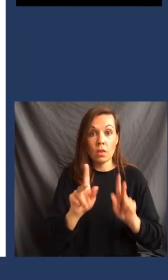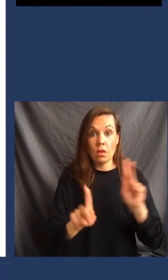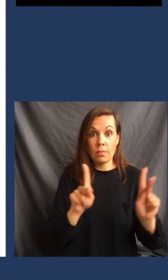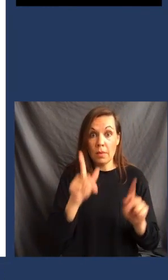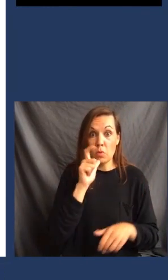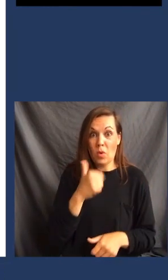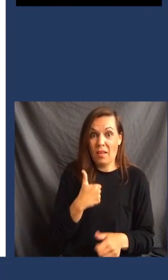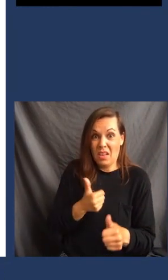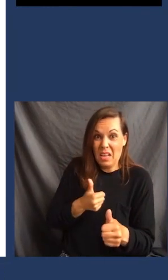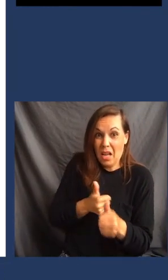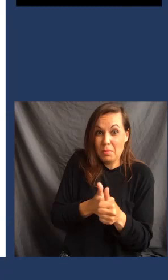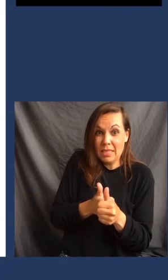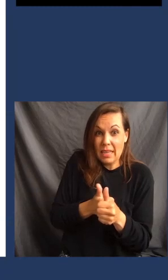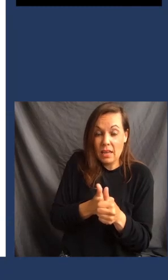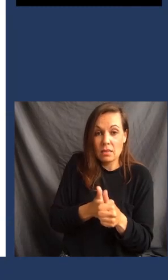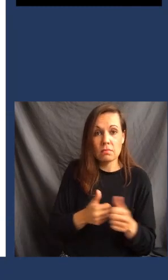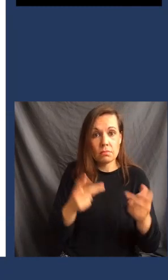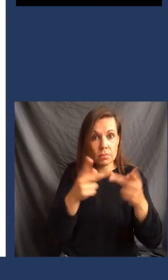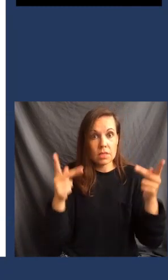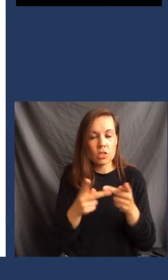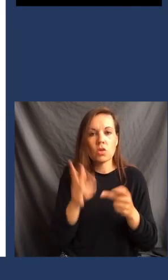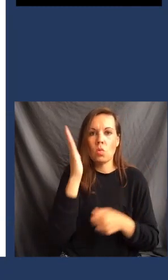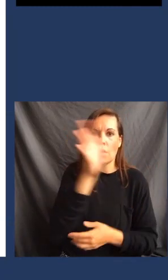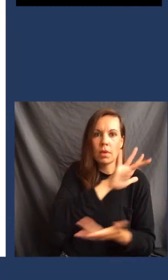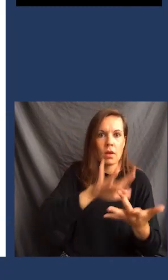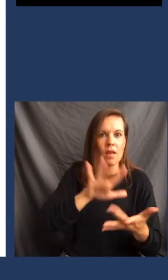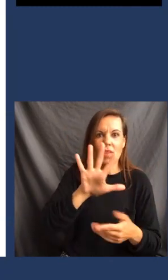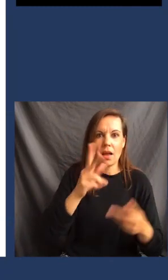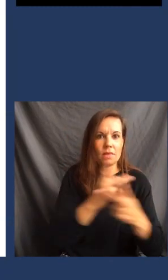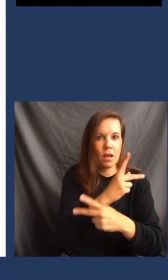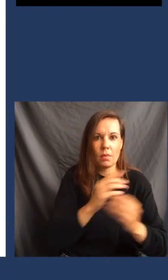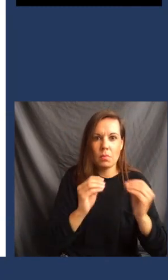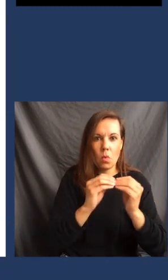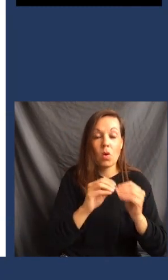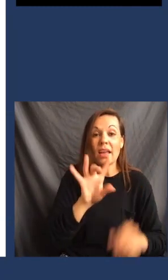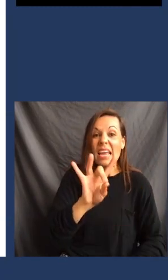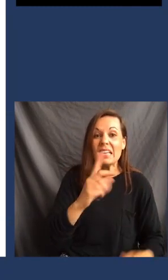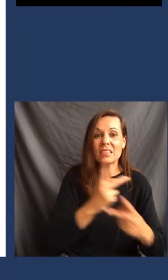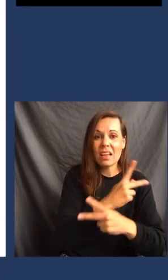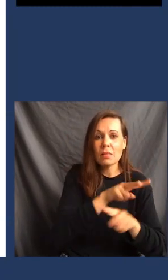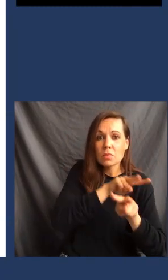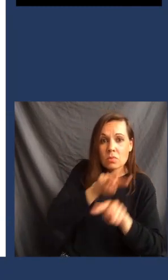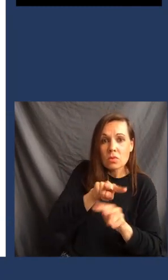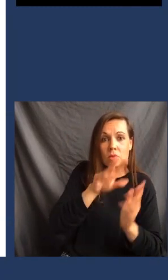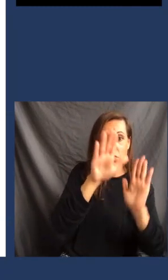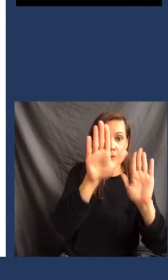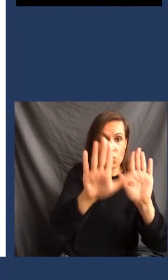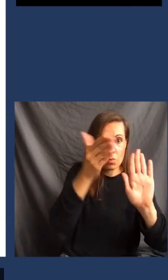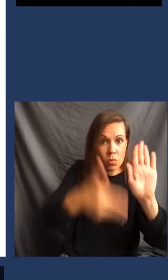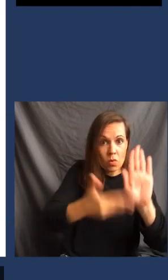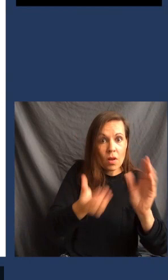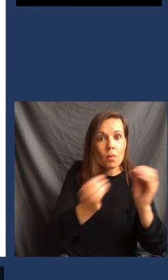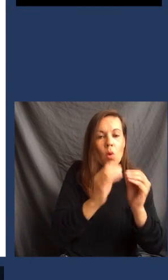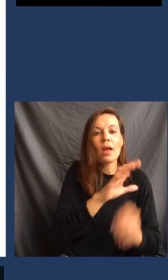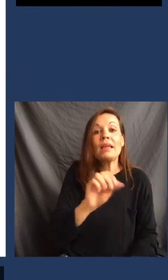position receives up to 5 times more connection requests, 8 times more profile views, and 10 times more